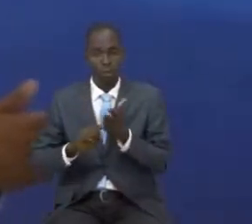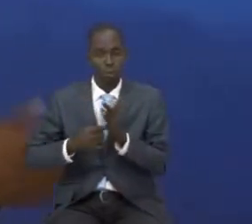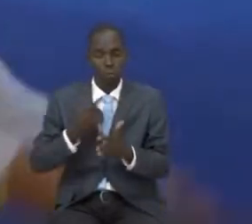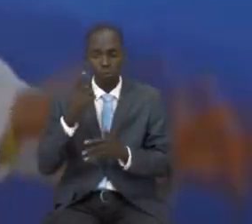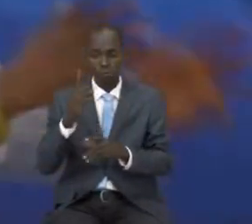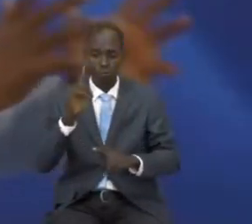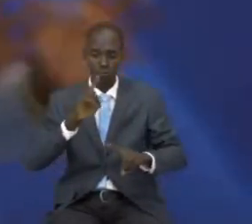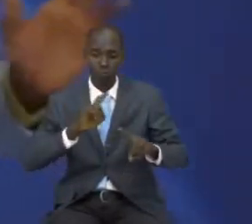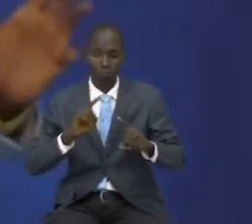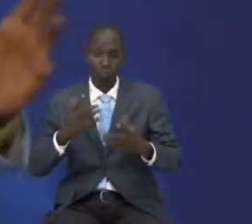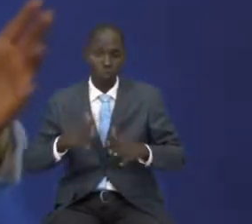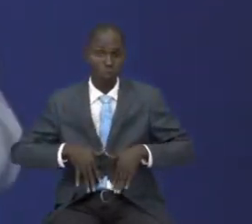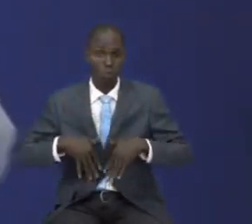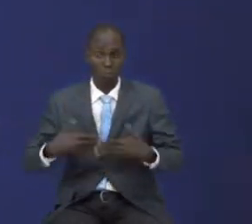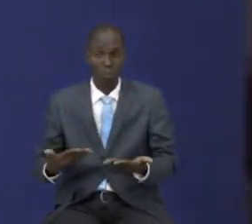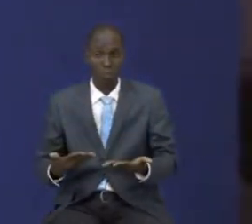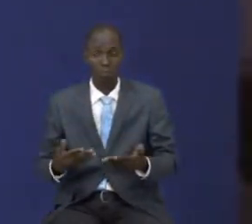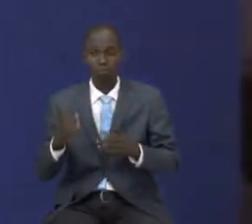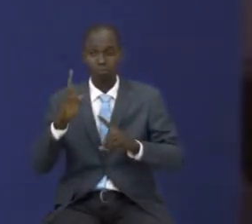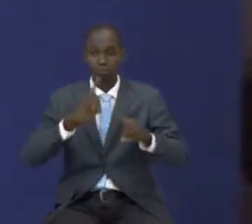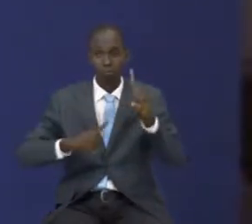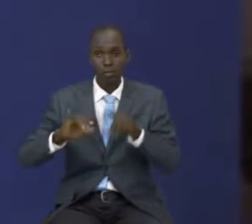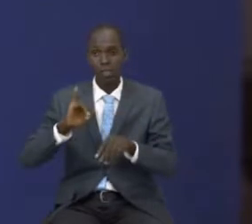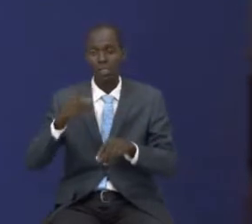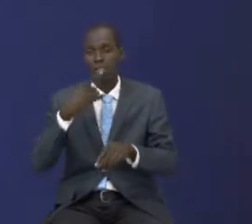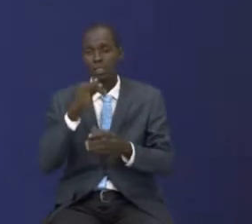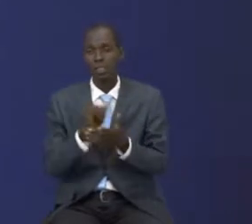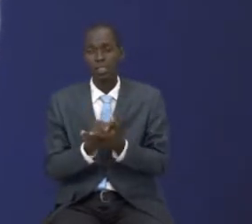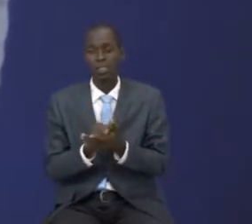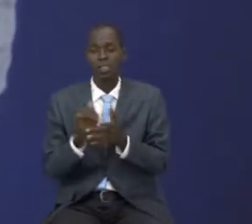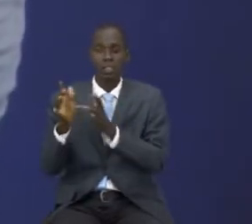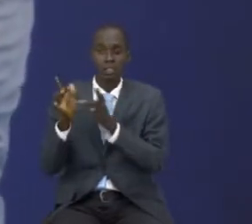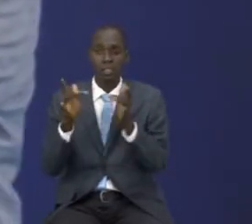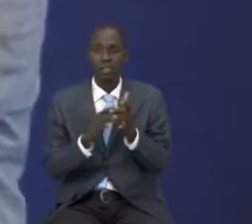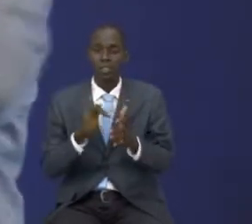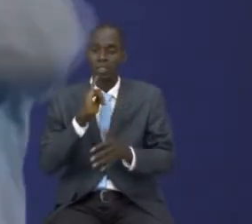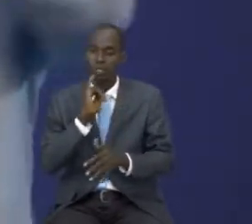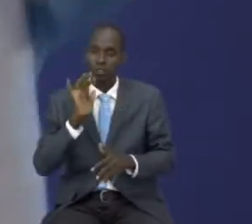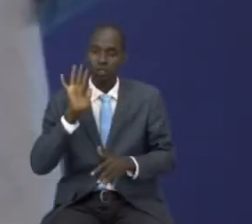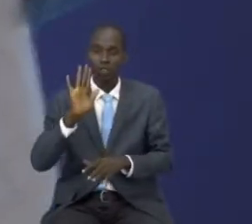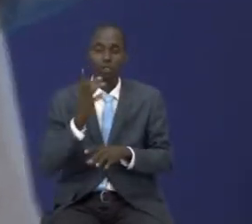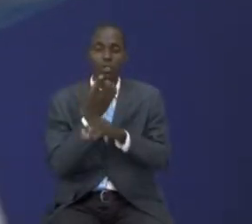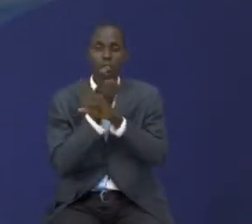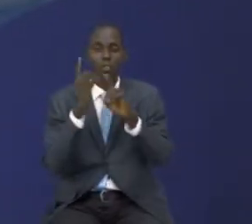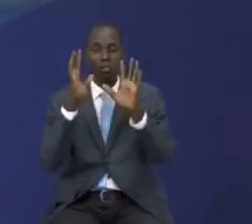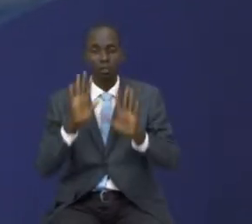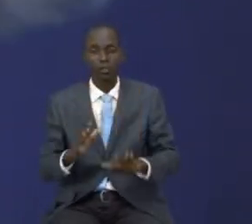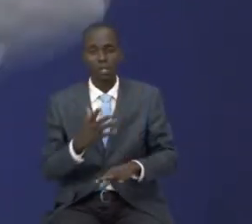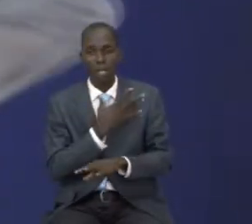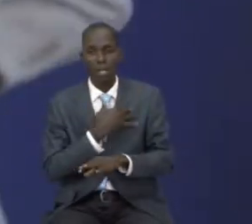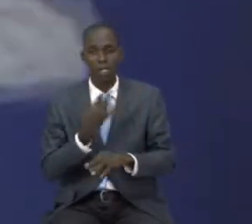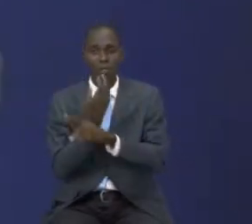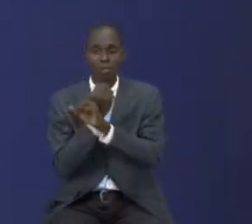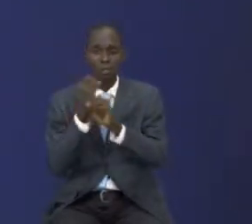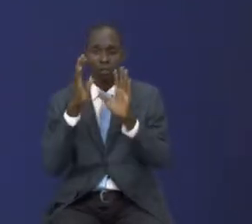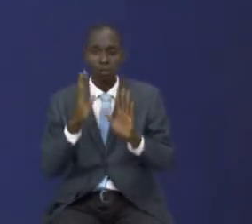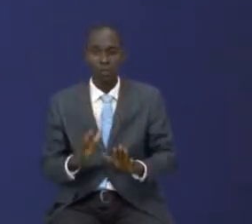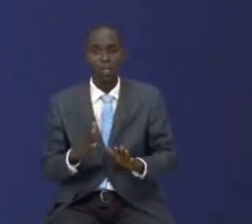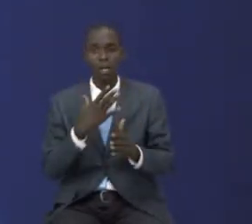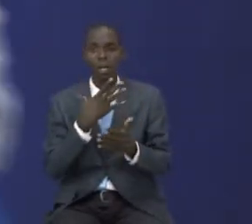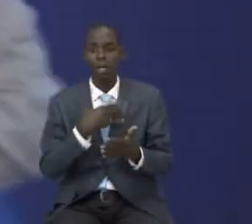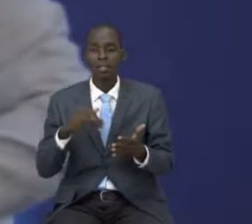mouth that Jesus is your deliverer and redeemer, that you will take away